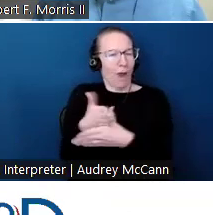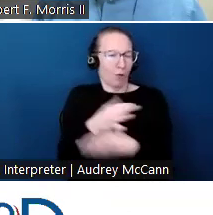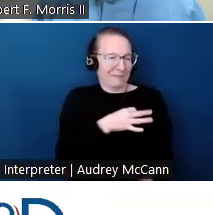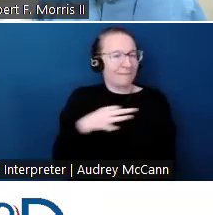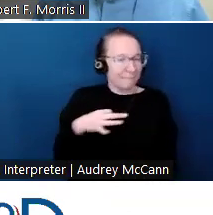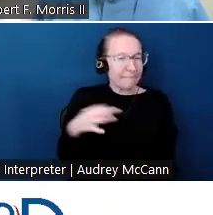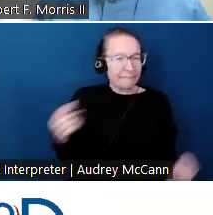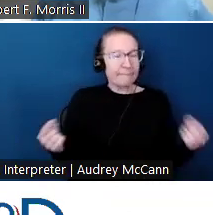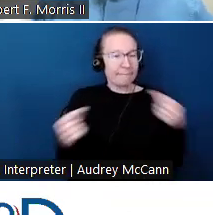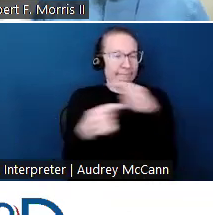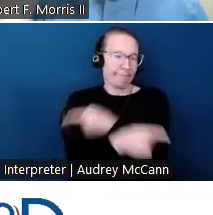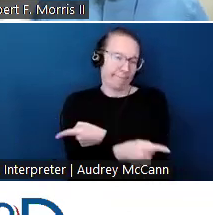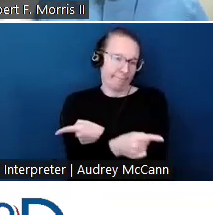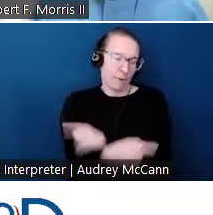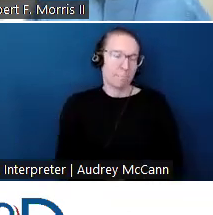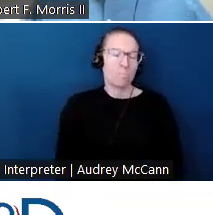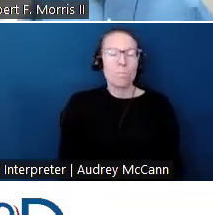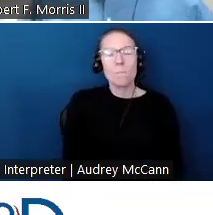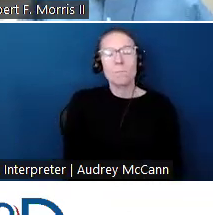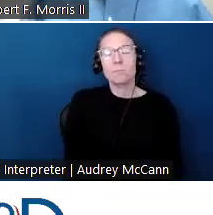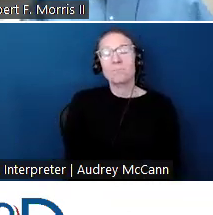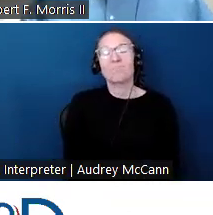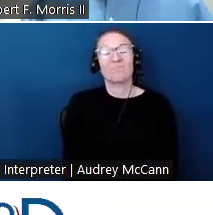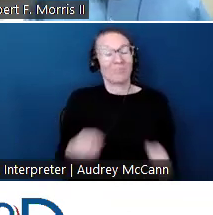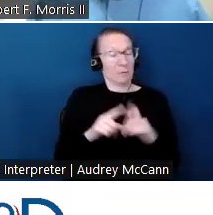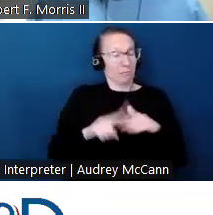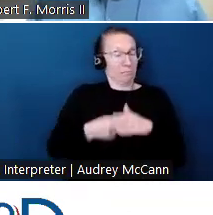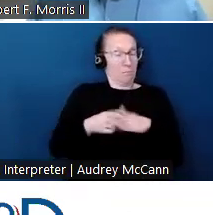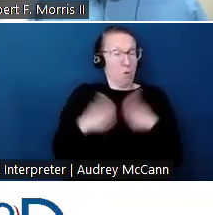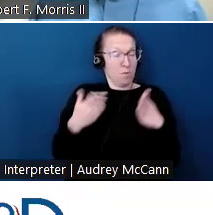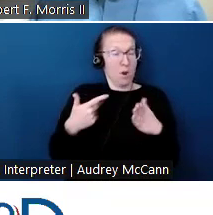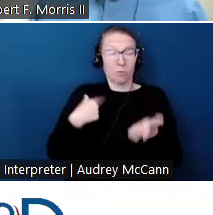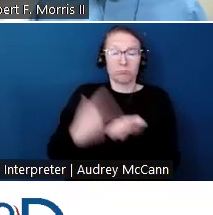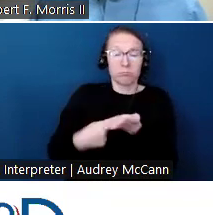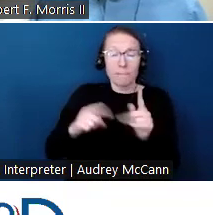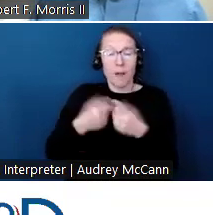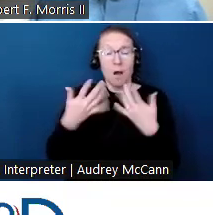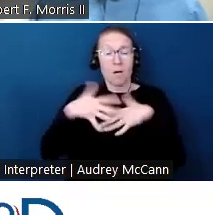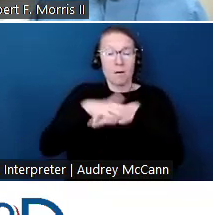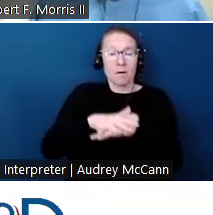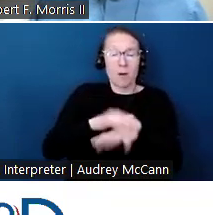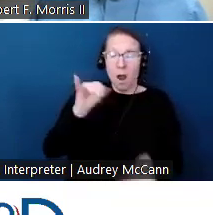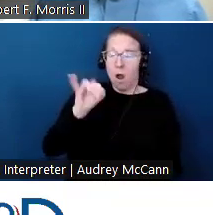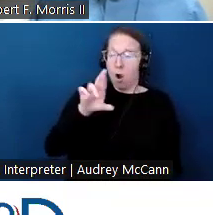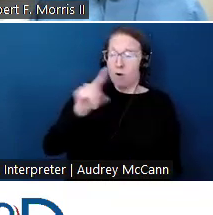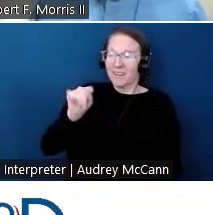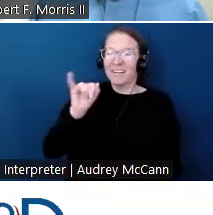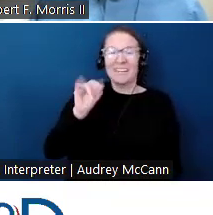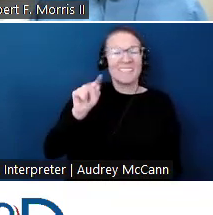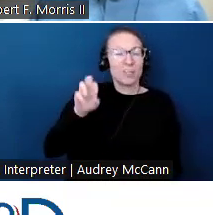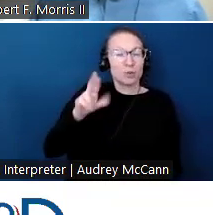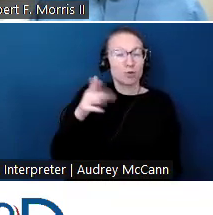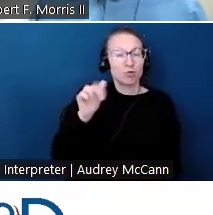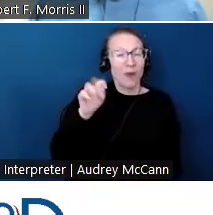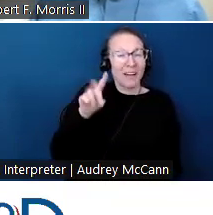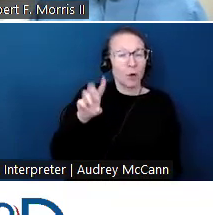that is, I mentioned in the first part when I talked about integrated resource teams, this partnership